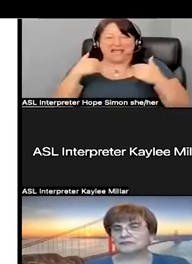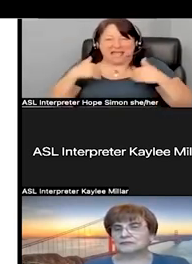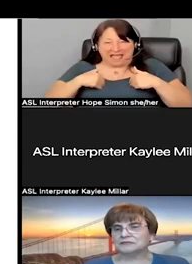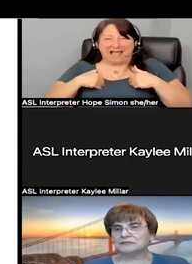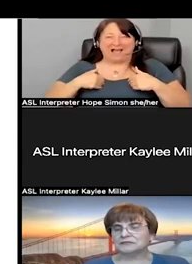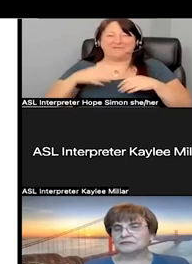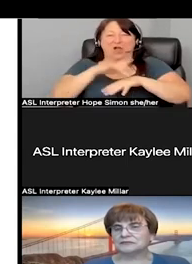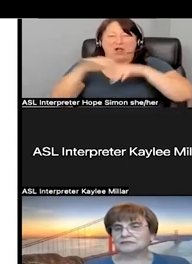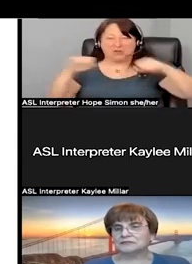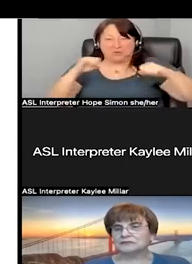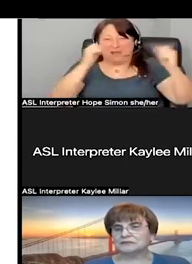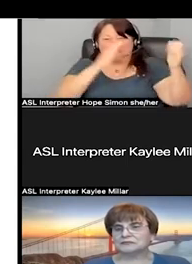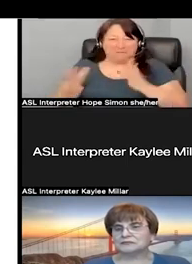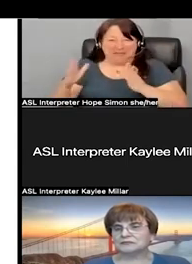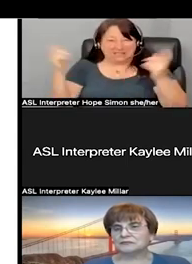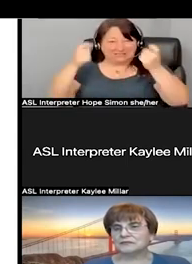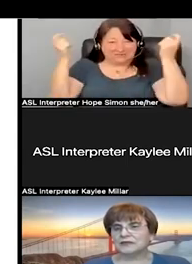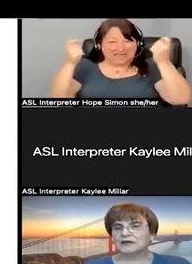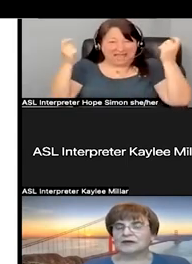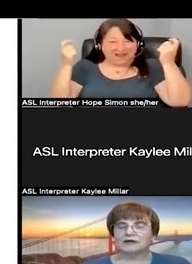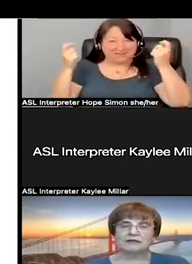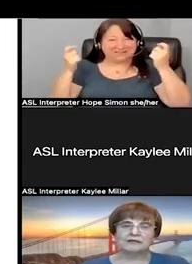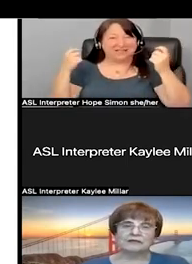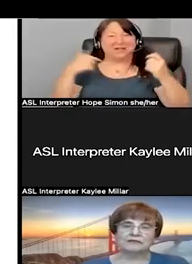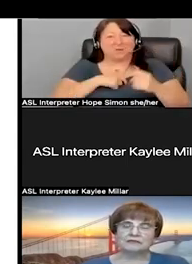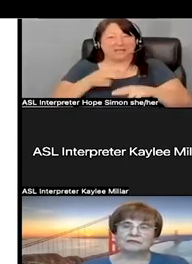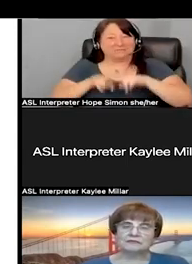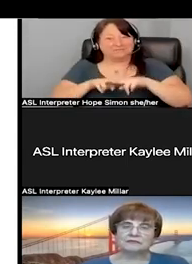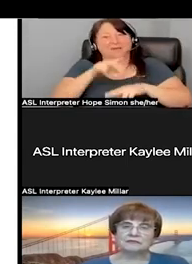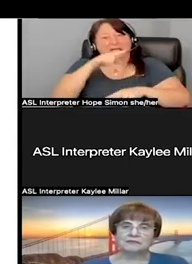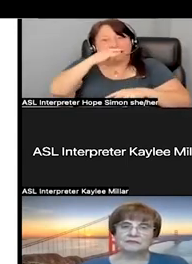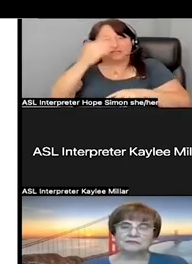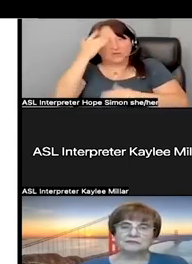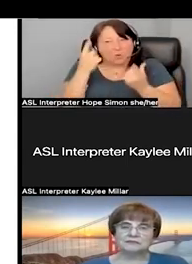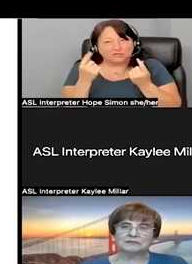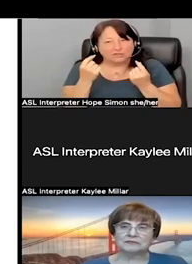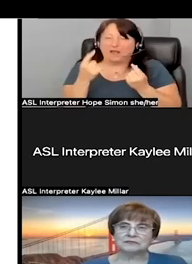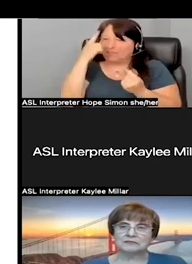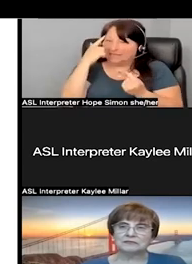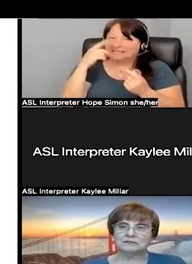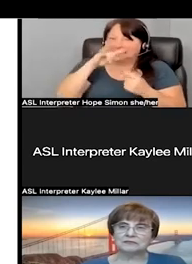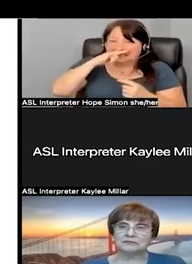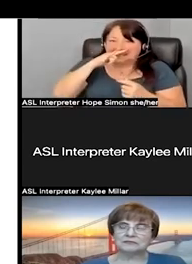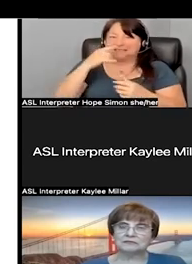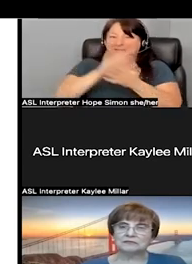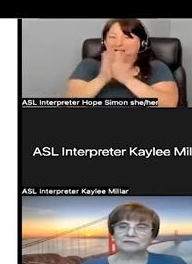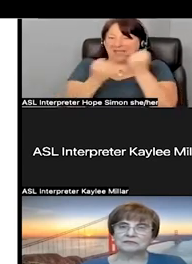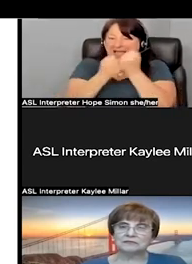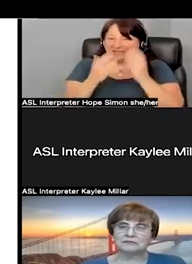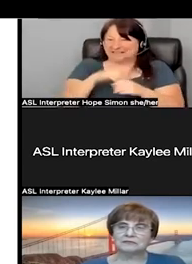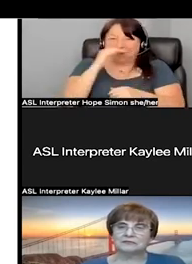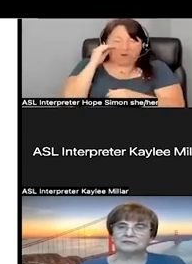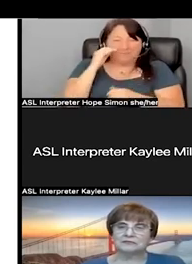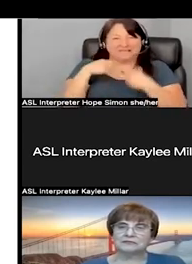it's the kids who know what to do. Well, and I think making them the advocate in their homes, it gives them a